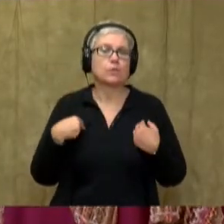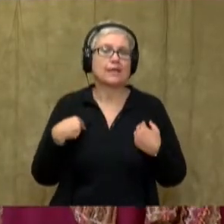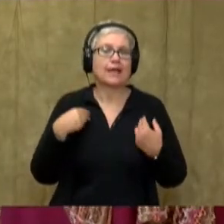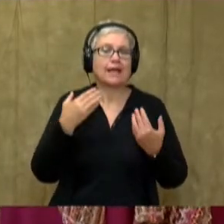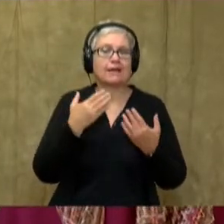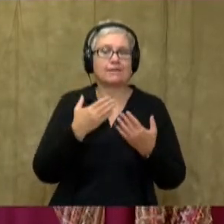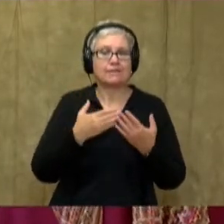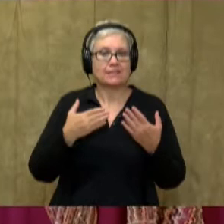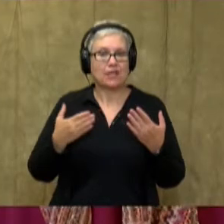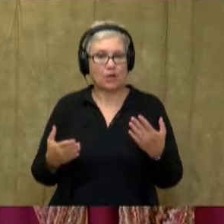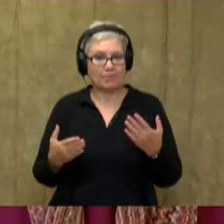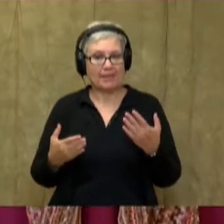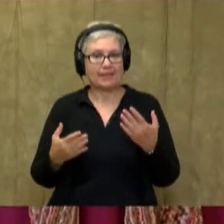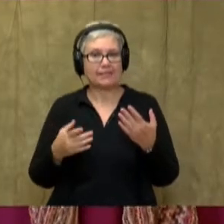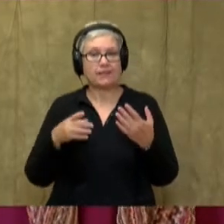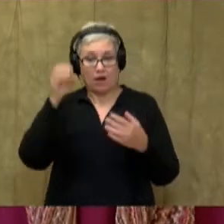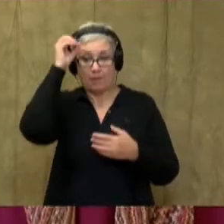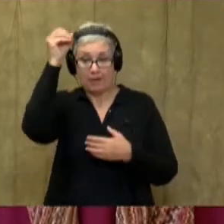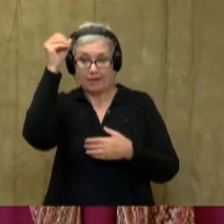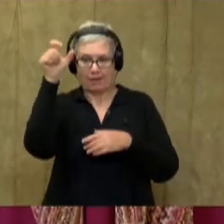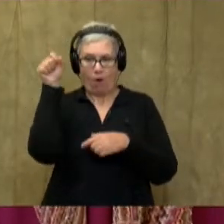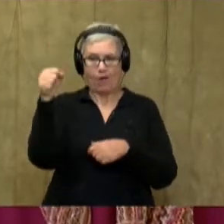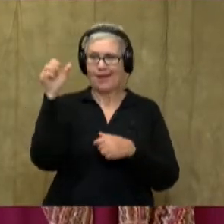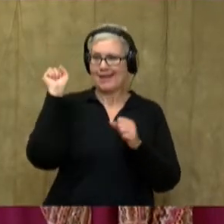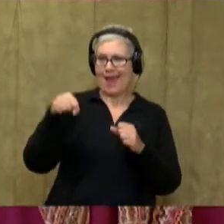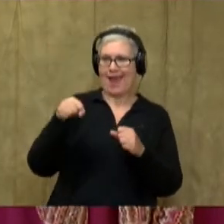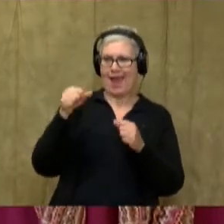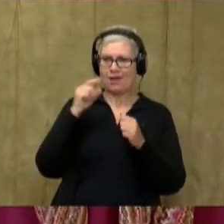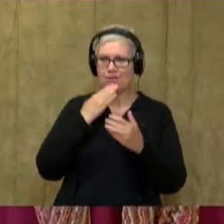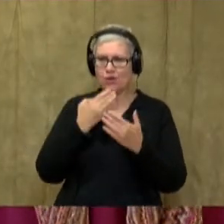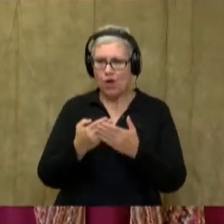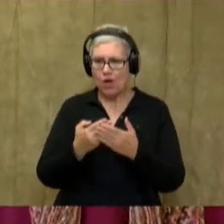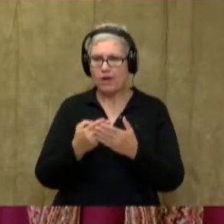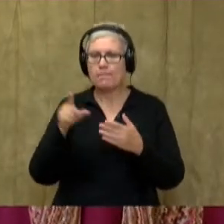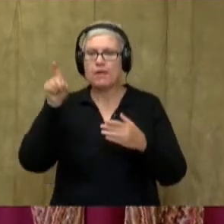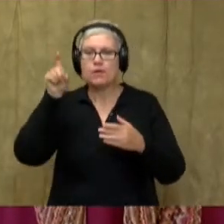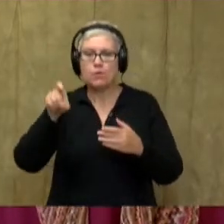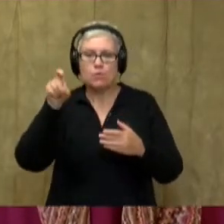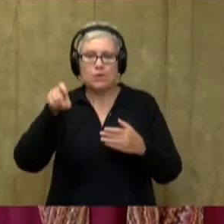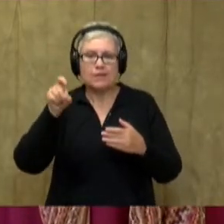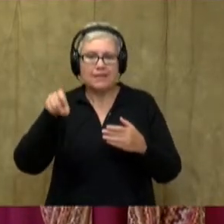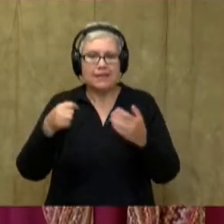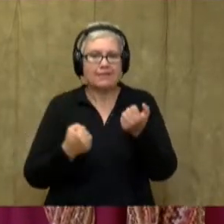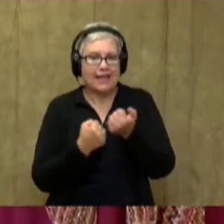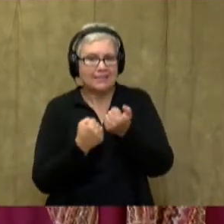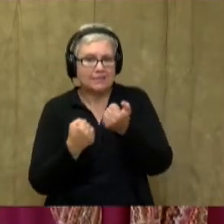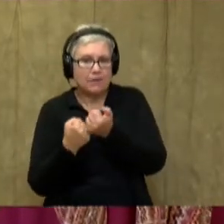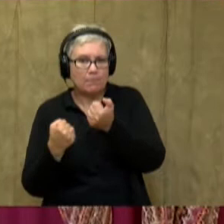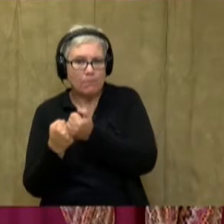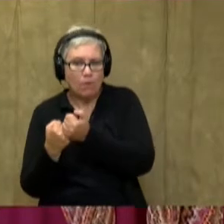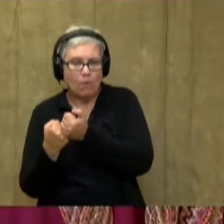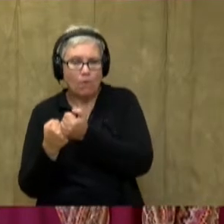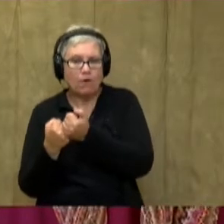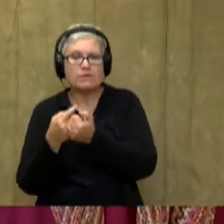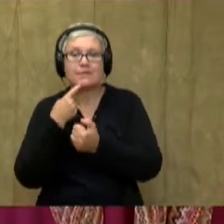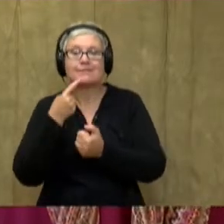something to back us up and to make our claim stronger? If you are having a very